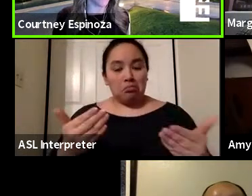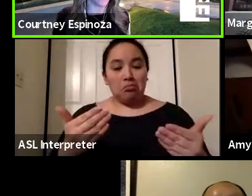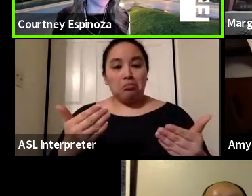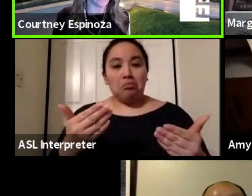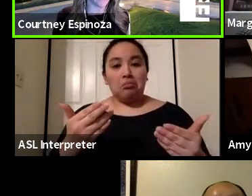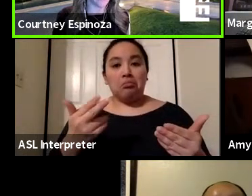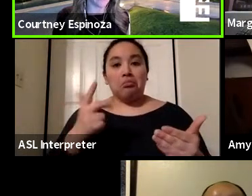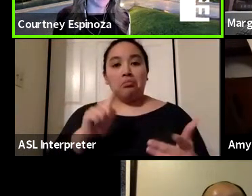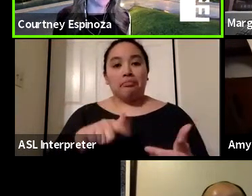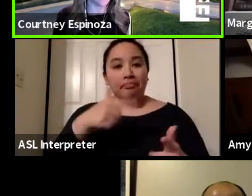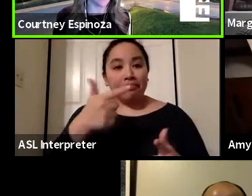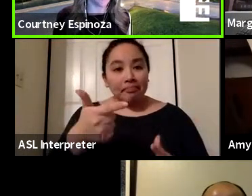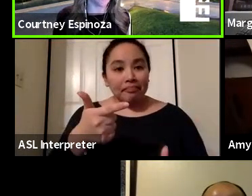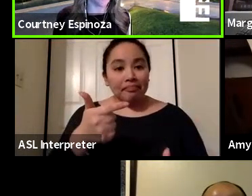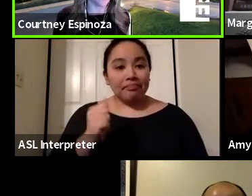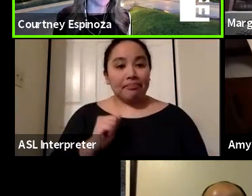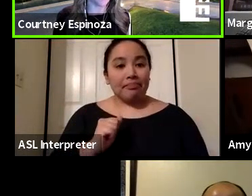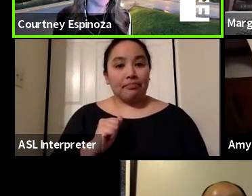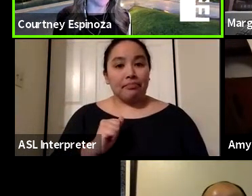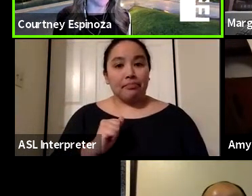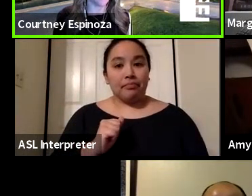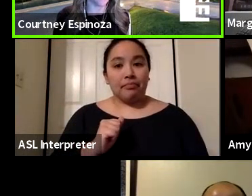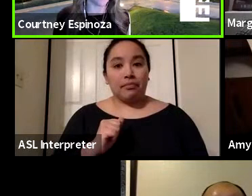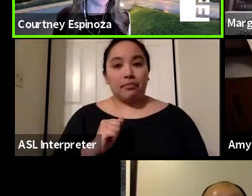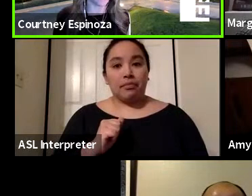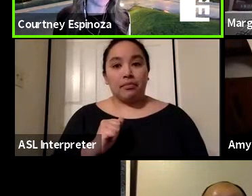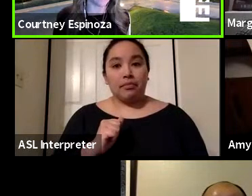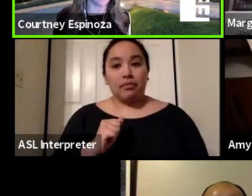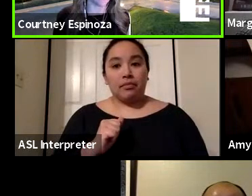the floor and promote some of your